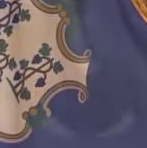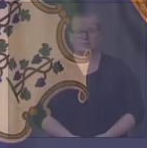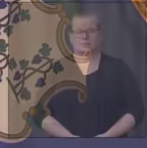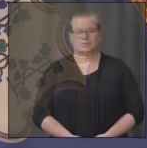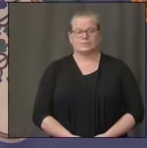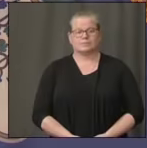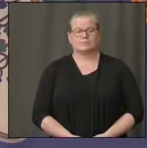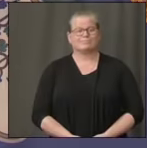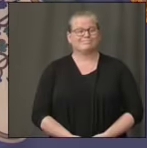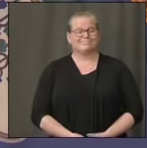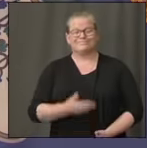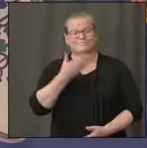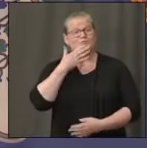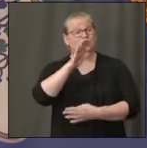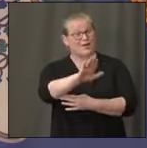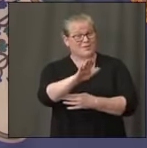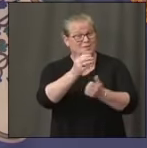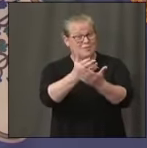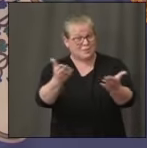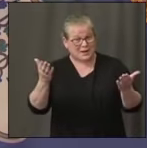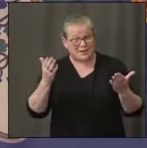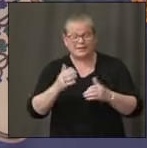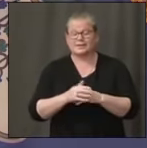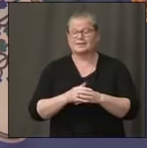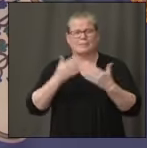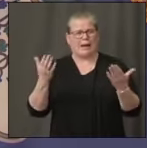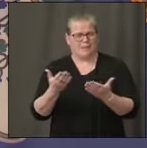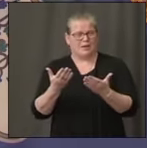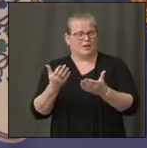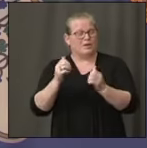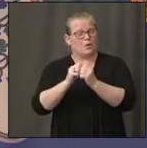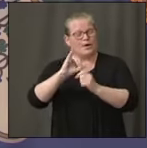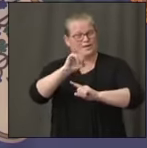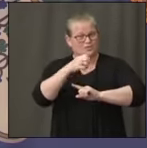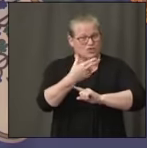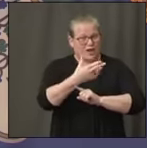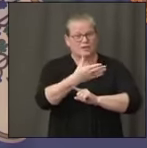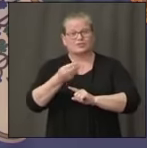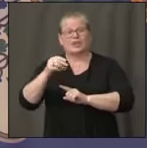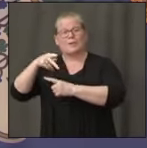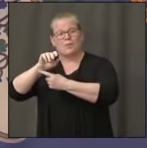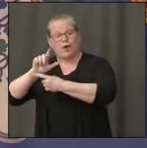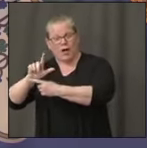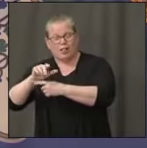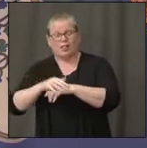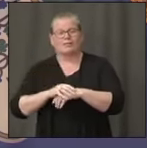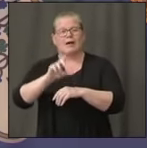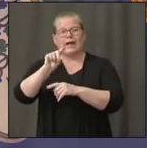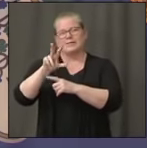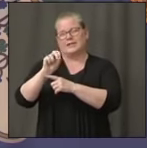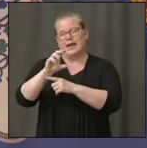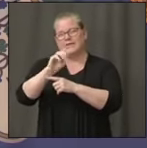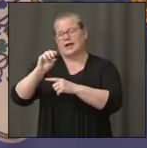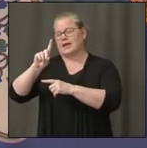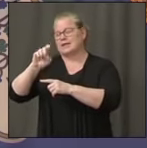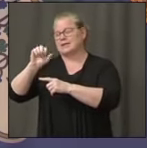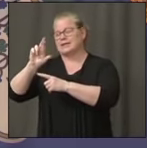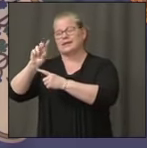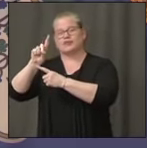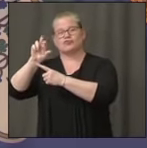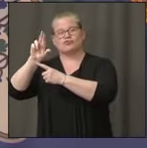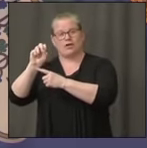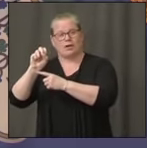All right. Good afternoon, everybody. Back with Josh and Paul and David and Deirdre are here as well. Just wanted